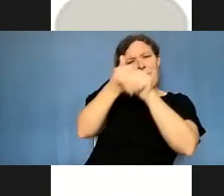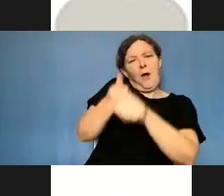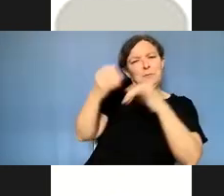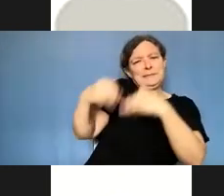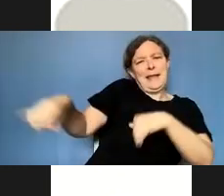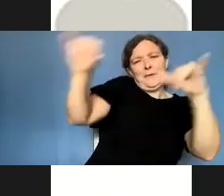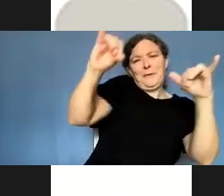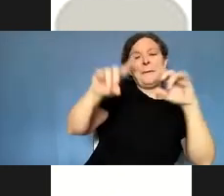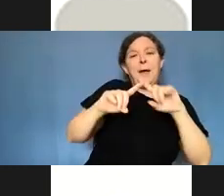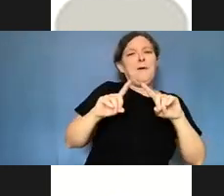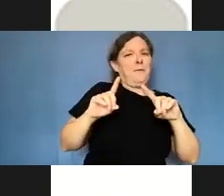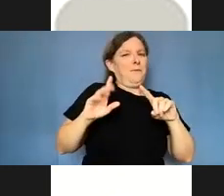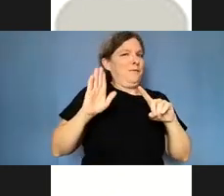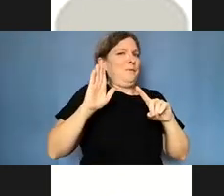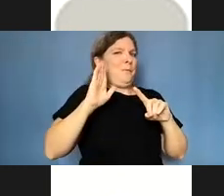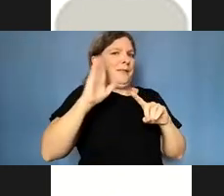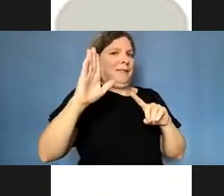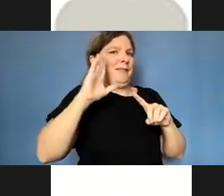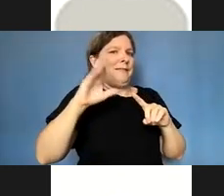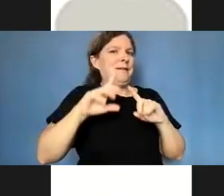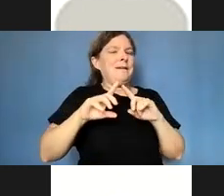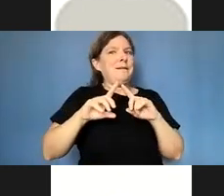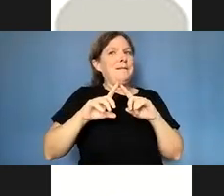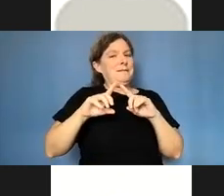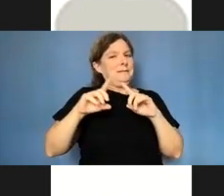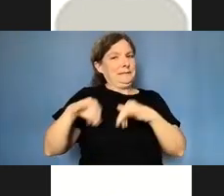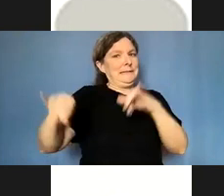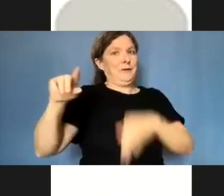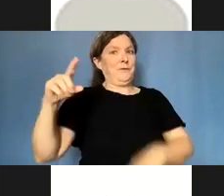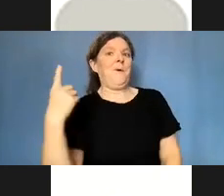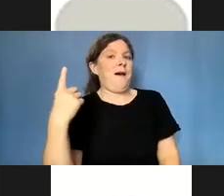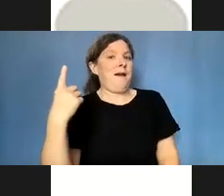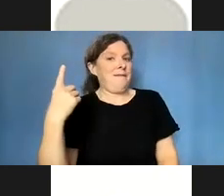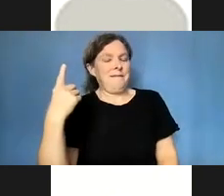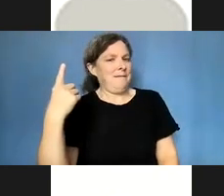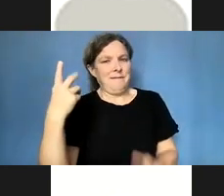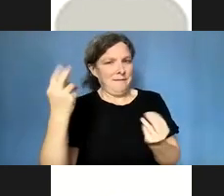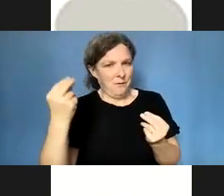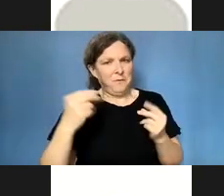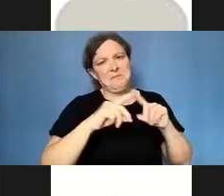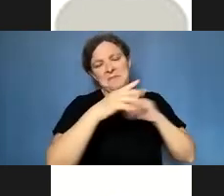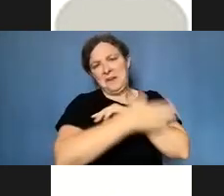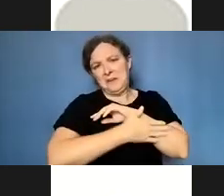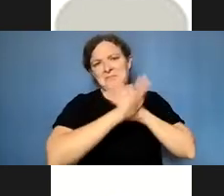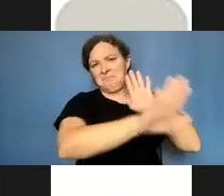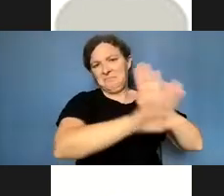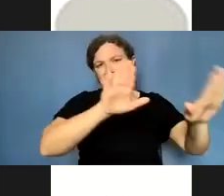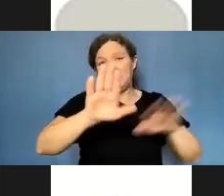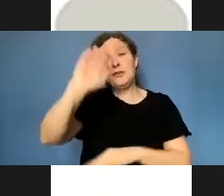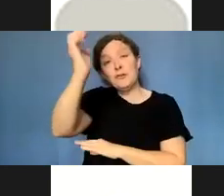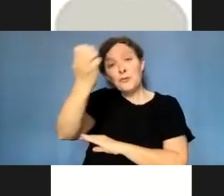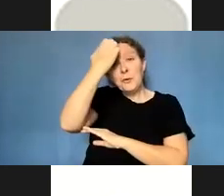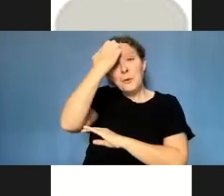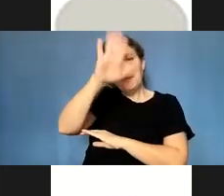but it is not the only standard in use in the world. So for example, Europe uses a